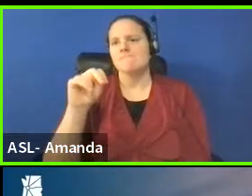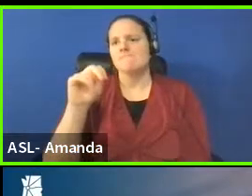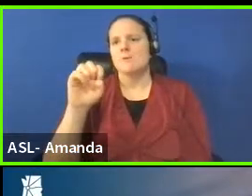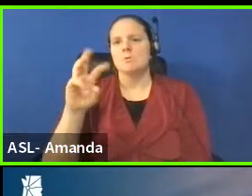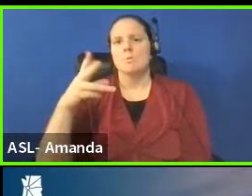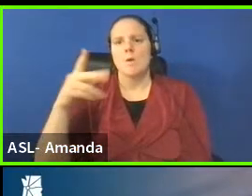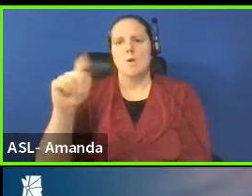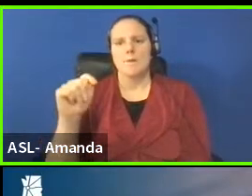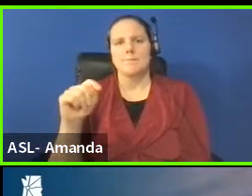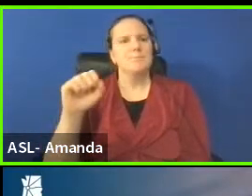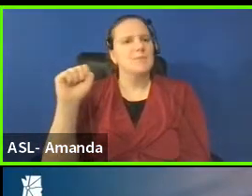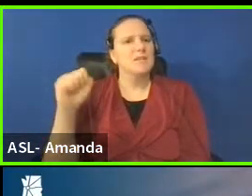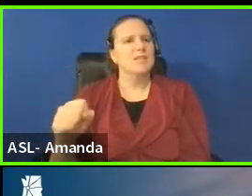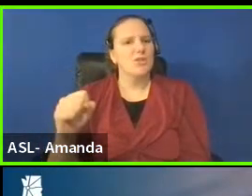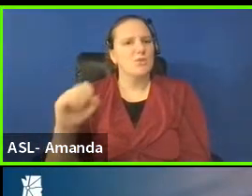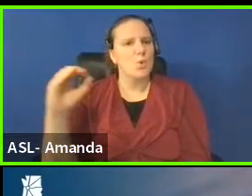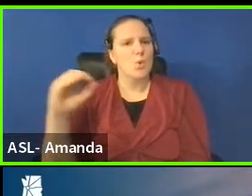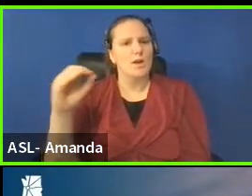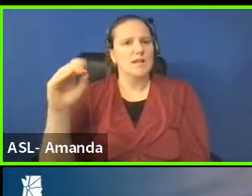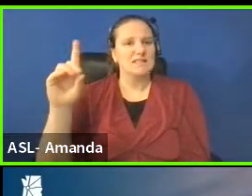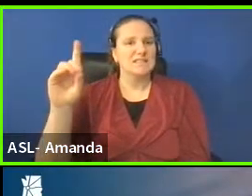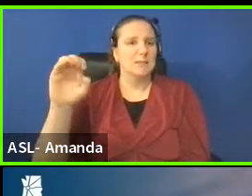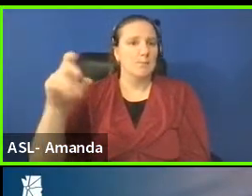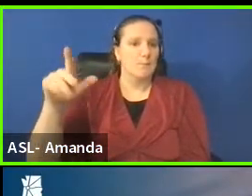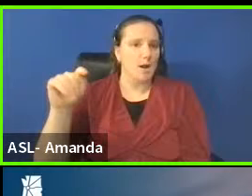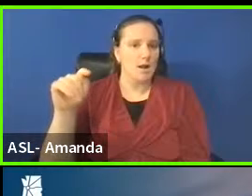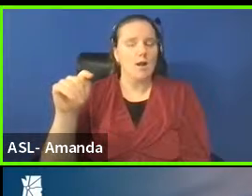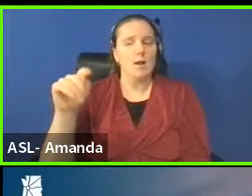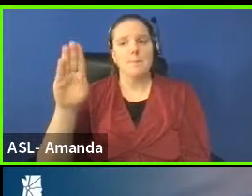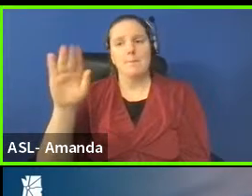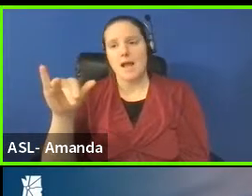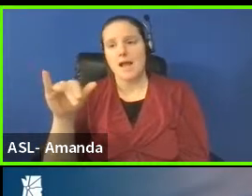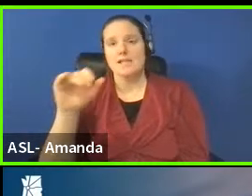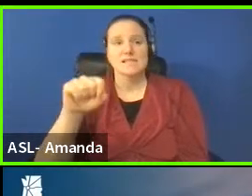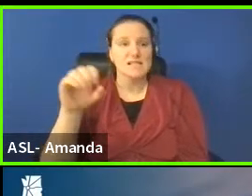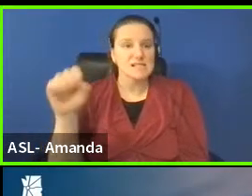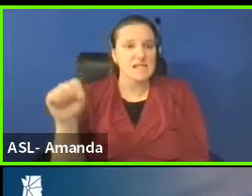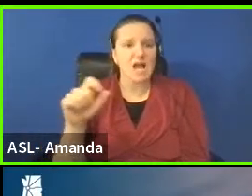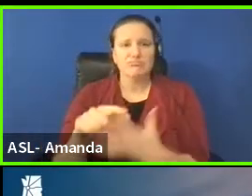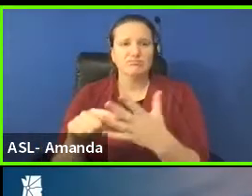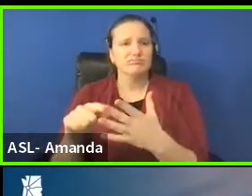Oregon Depot, Bay, Seaside. So yeah, Team Beach. So.